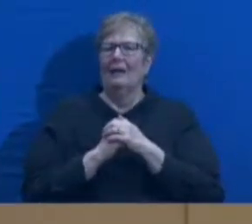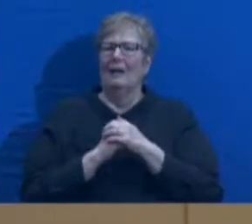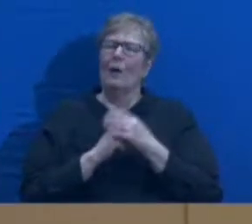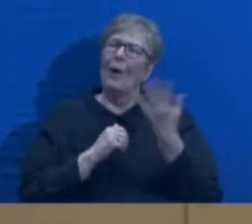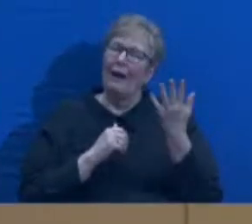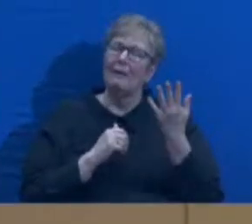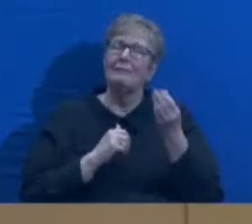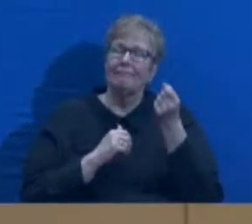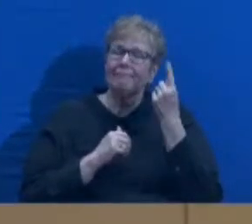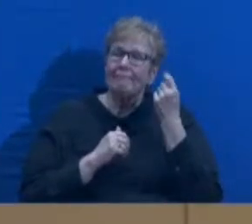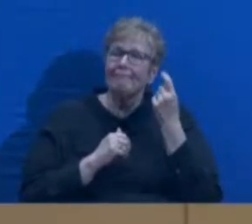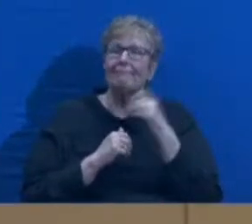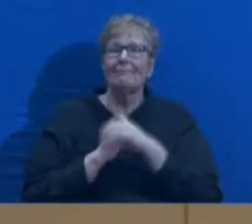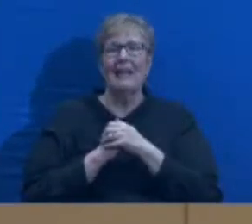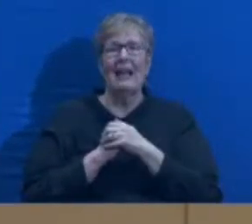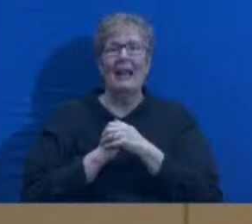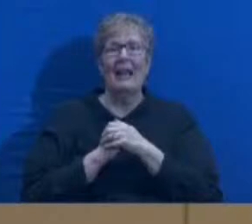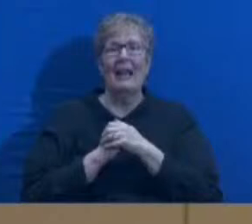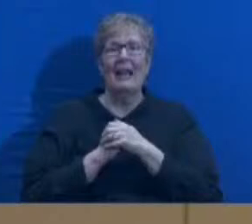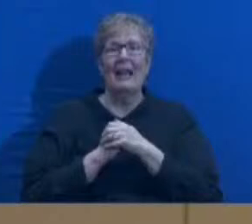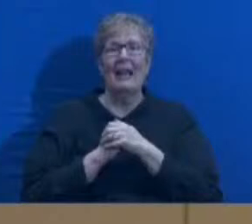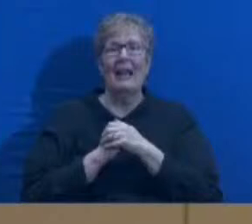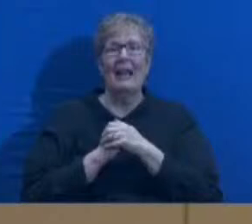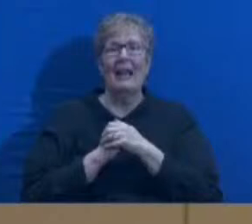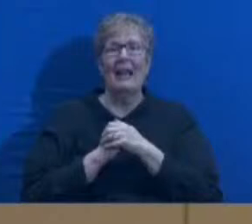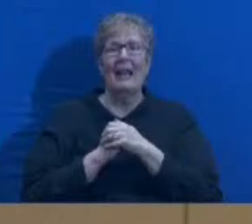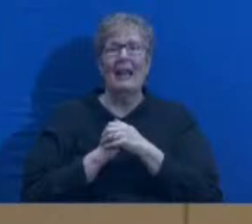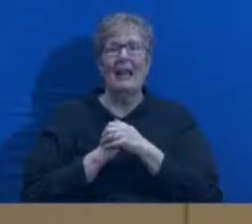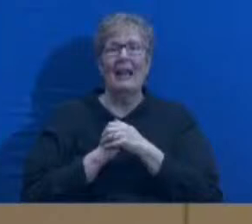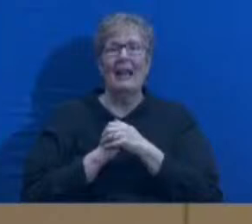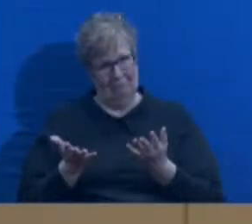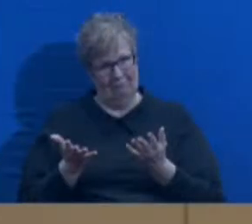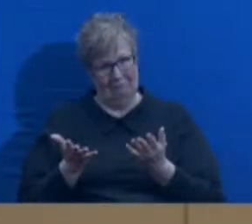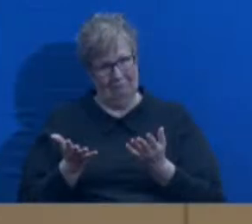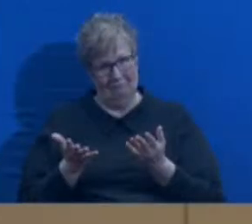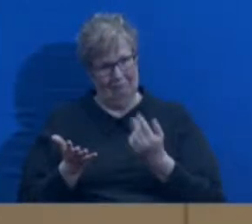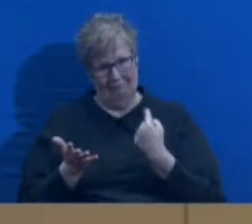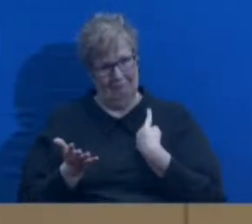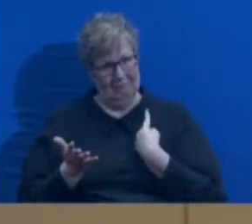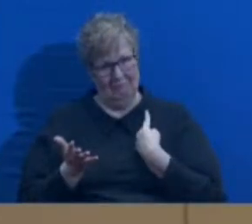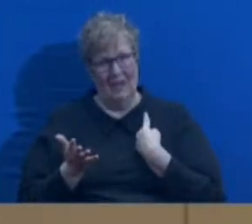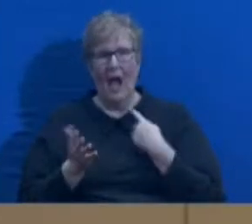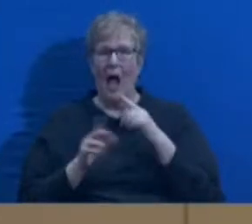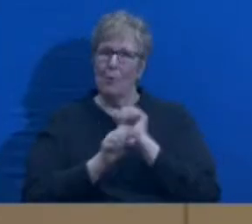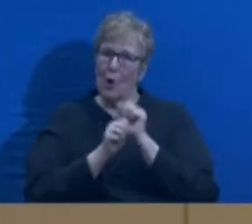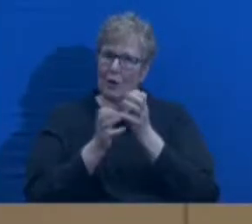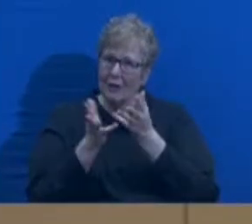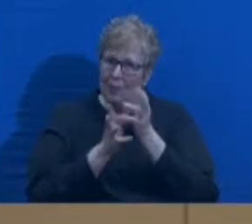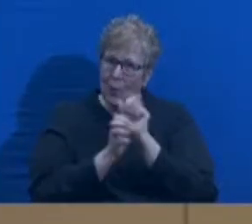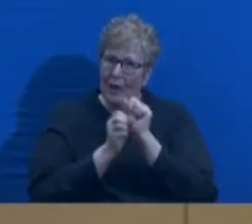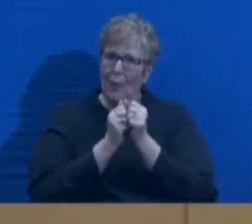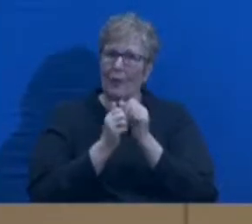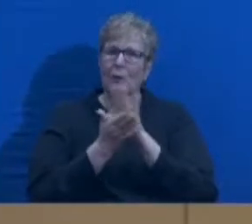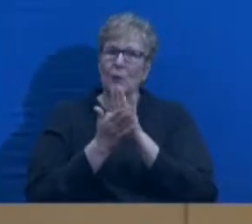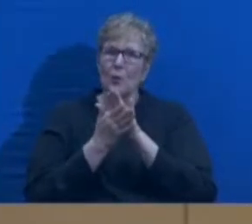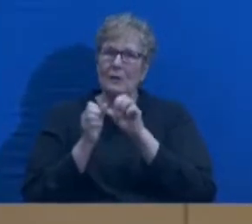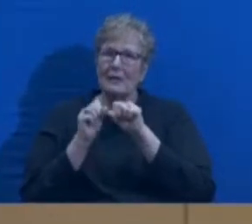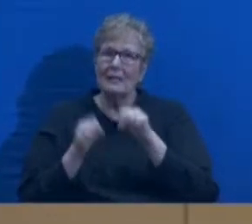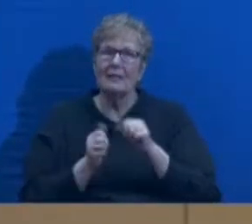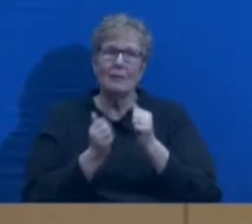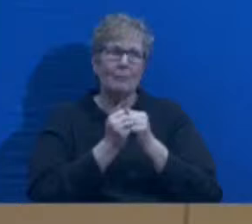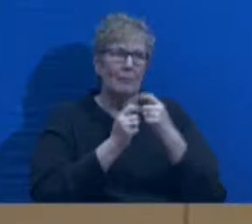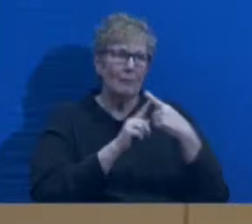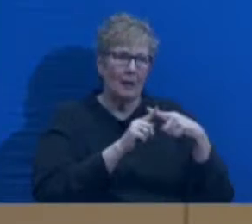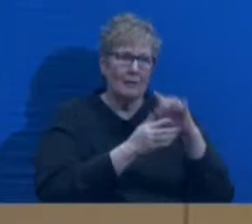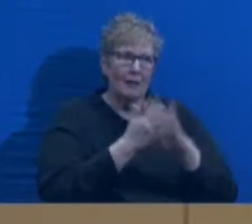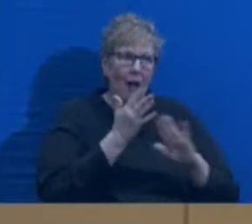number one, it's not just my decision. I'm working with the school system as well as the universities in the